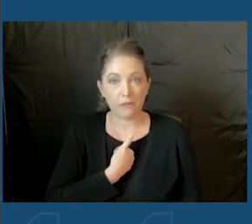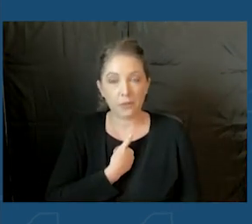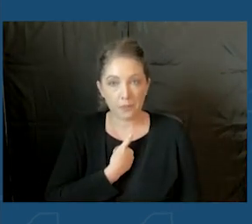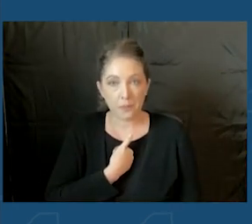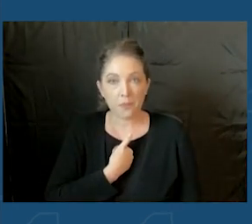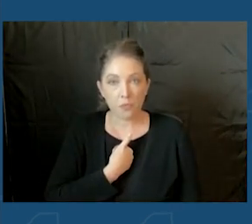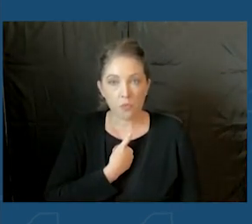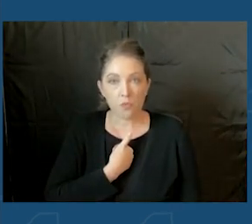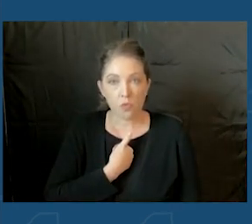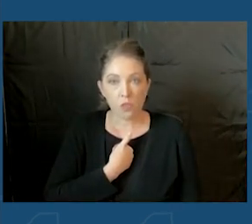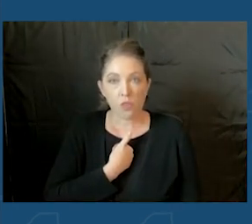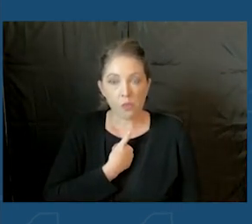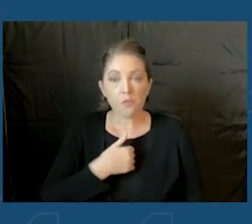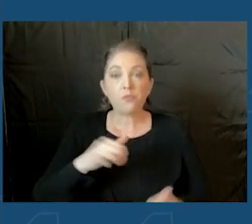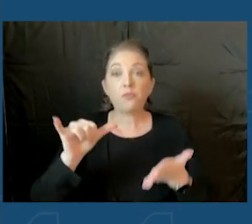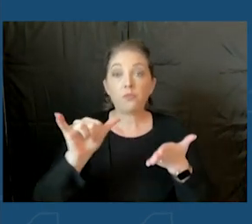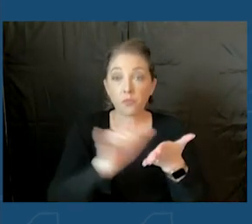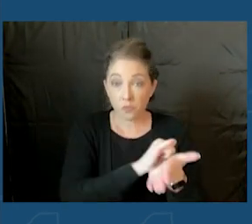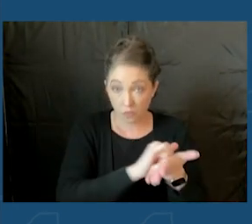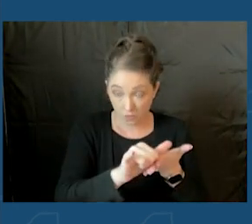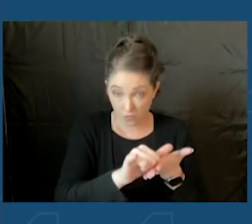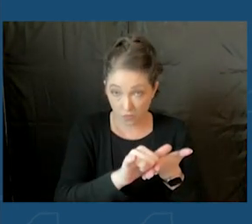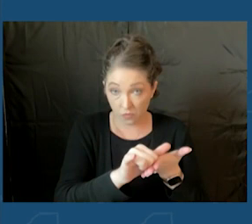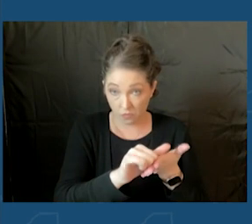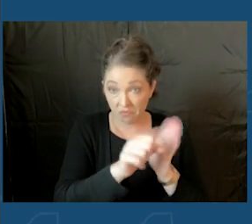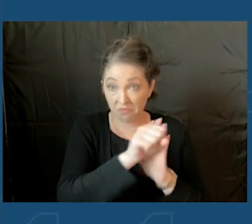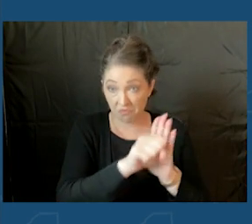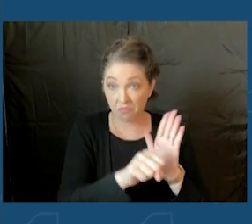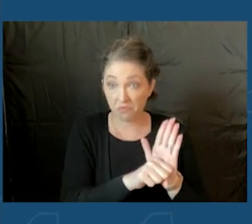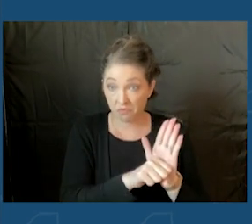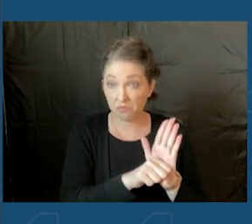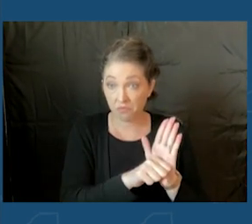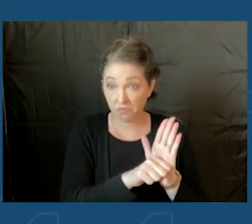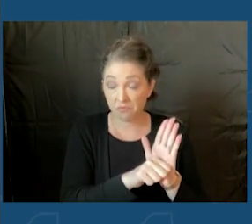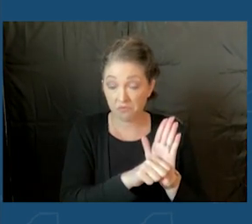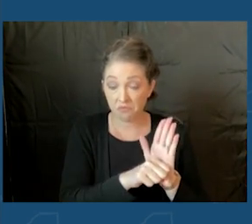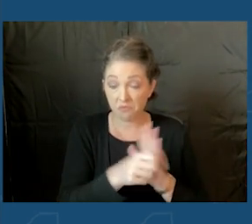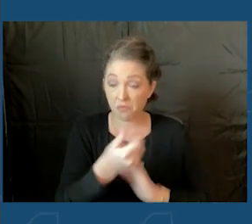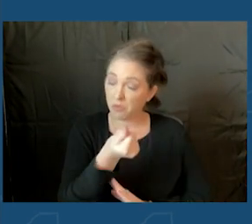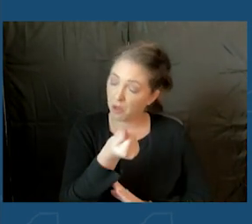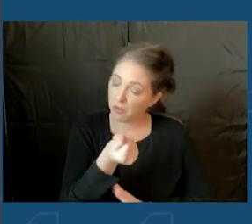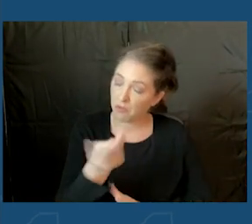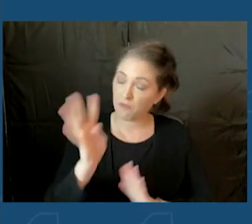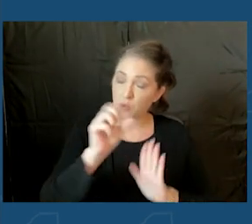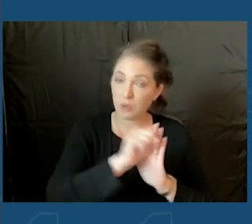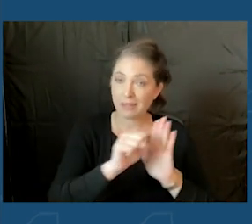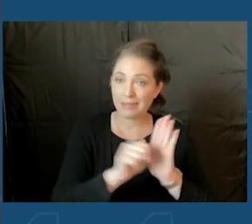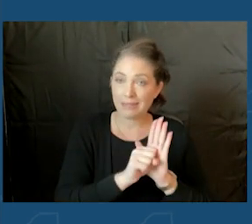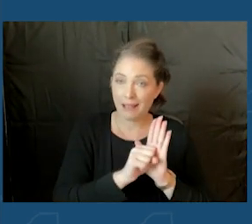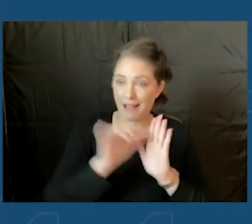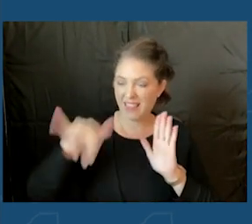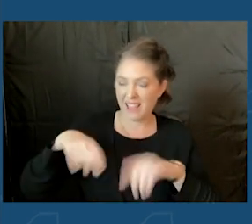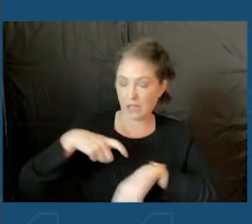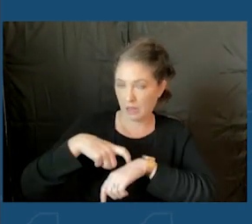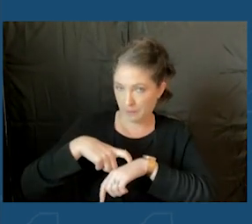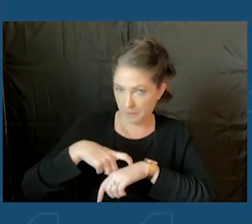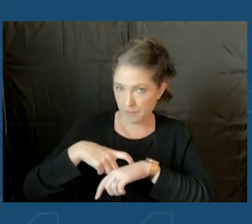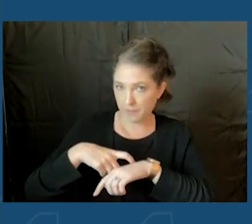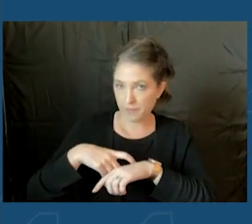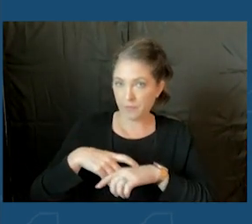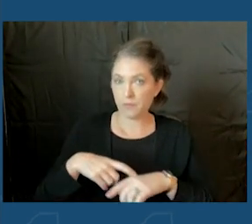And New York was one of the few states at the time with